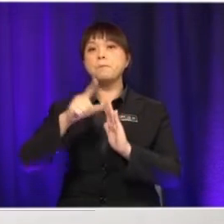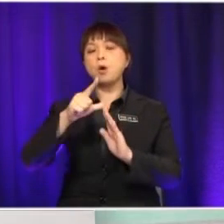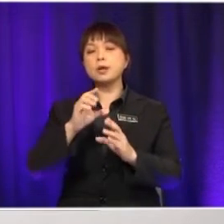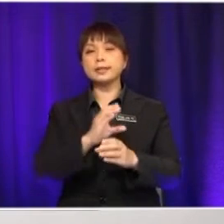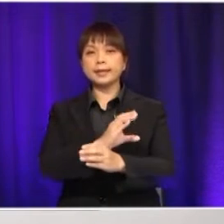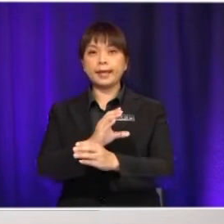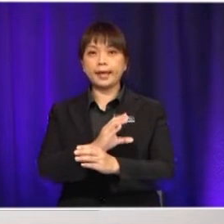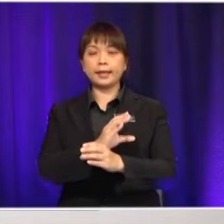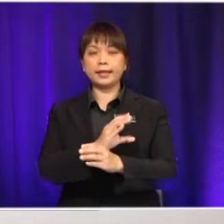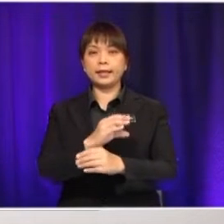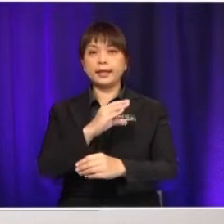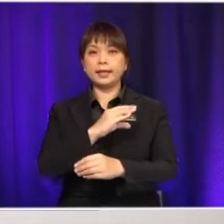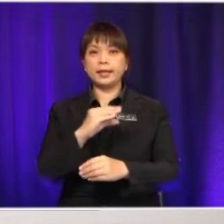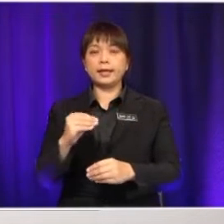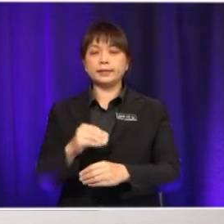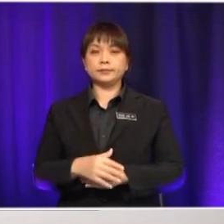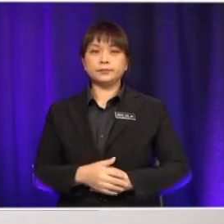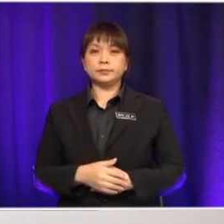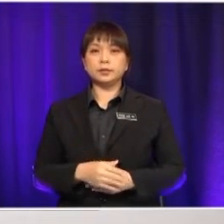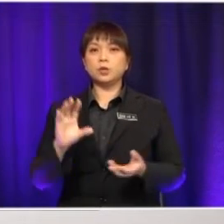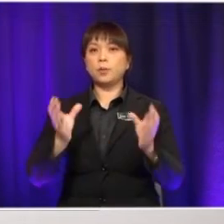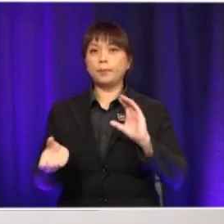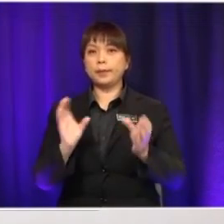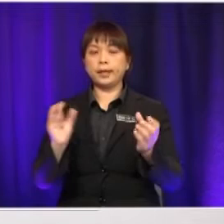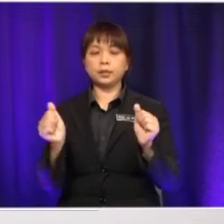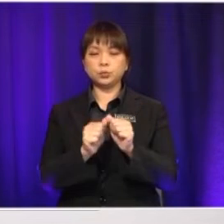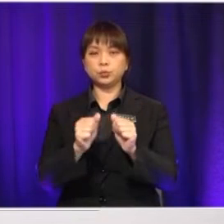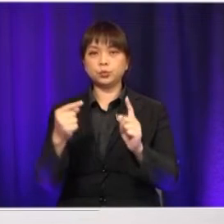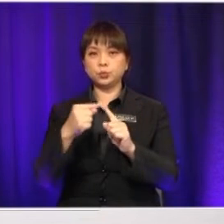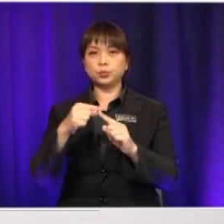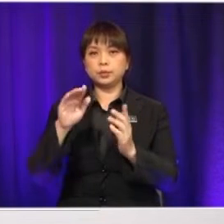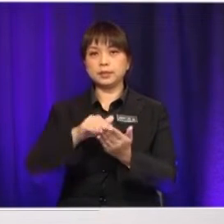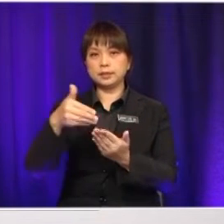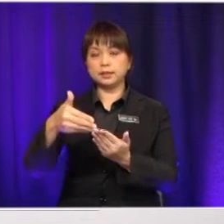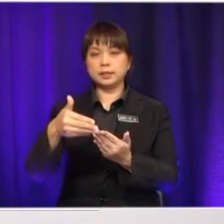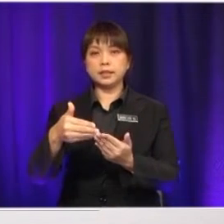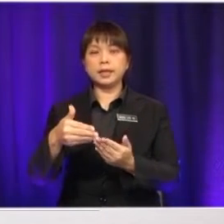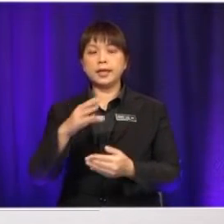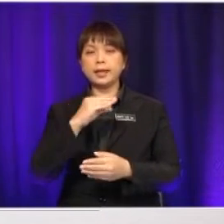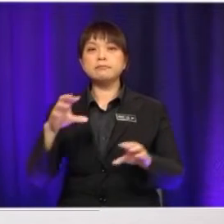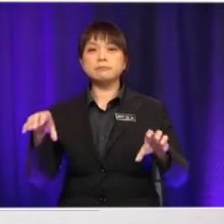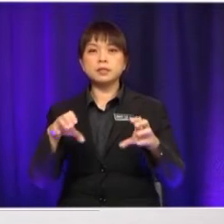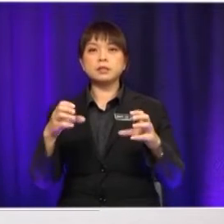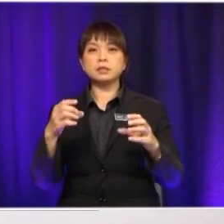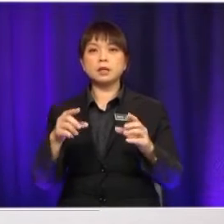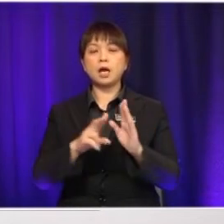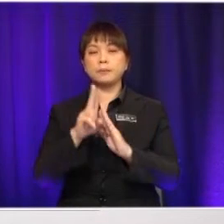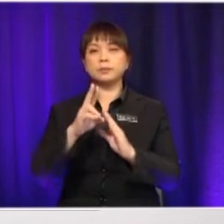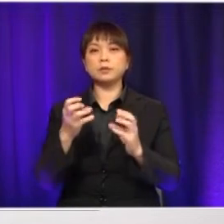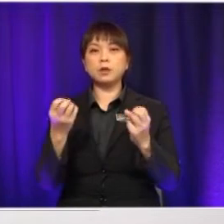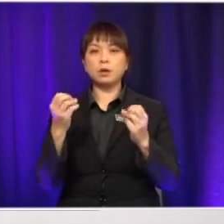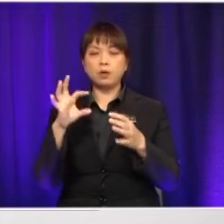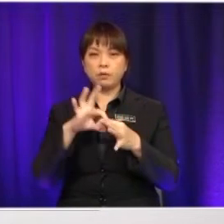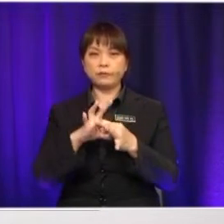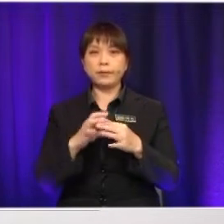maintenance compared to a laptop. Since a desktop computer is made up of the combination of several hardware,